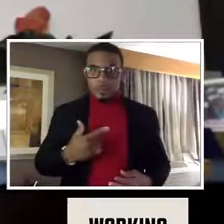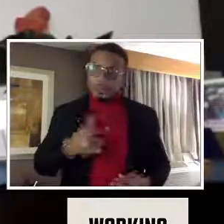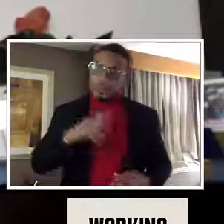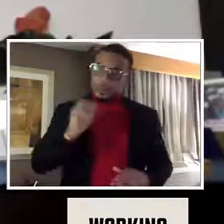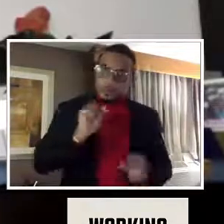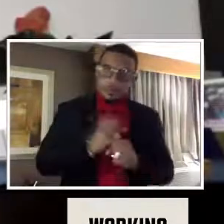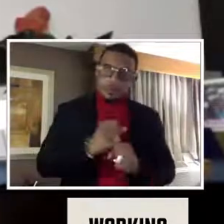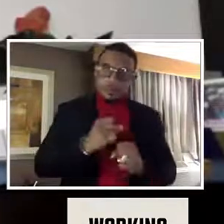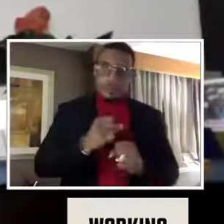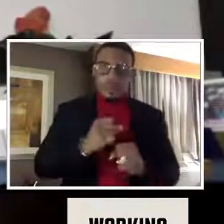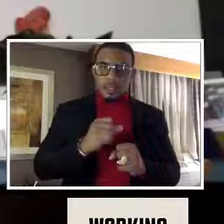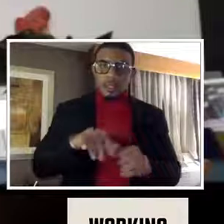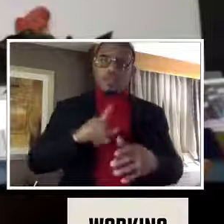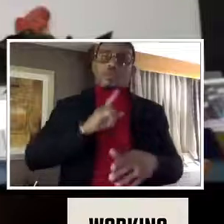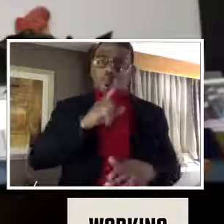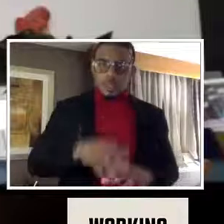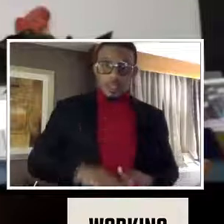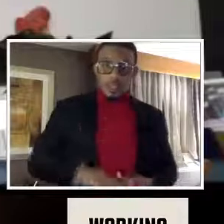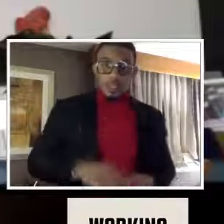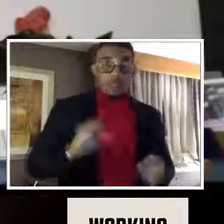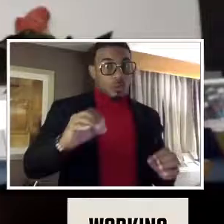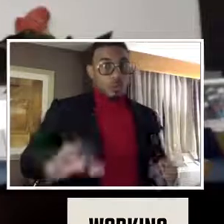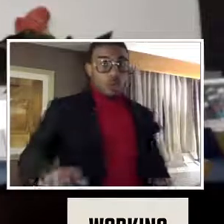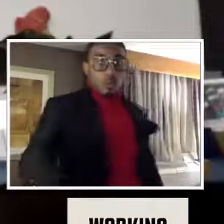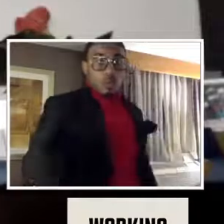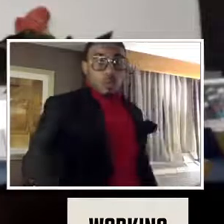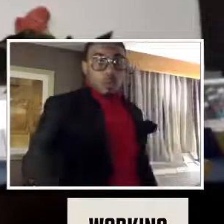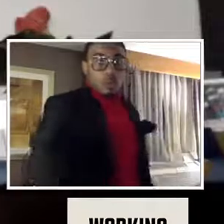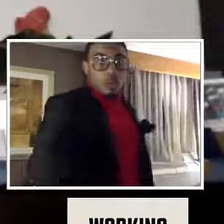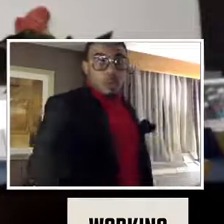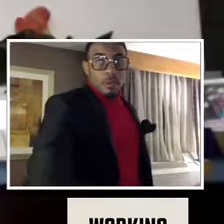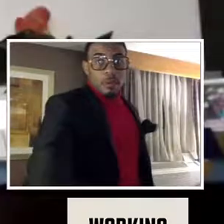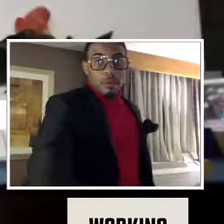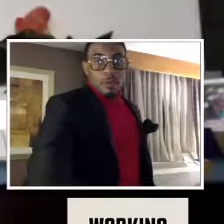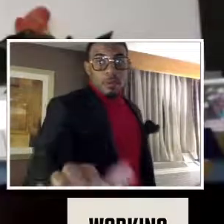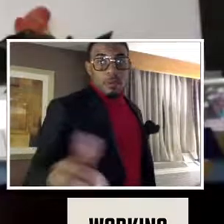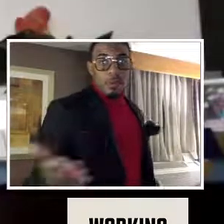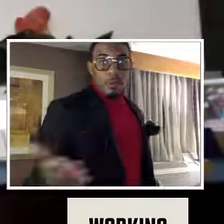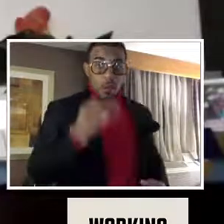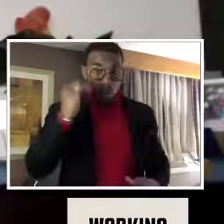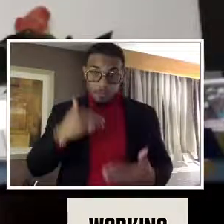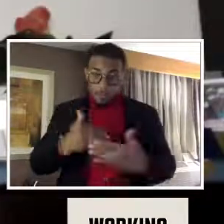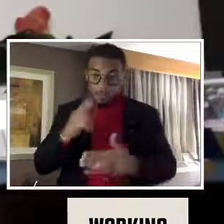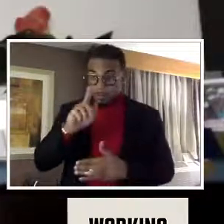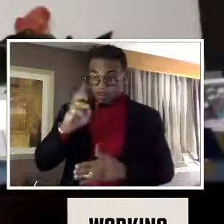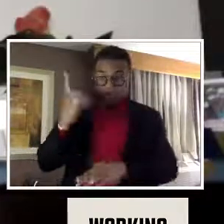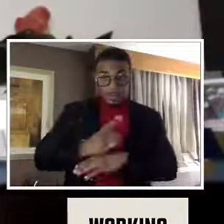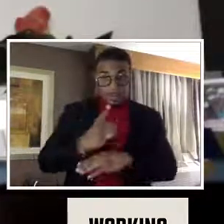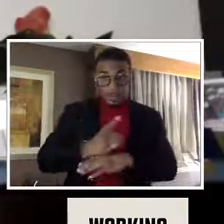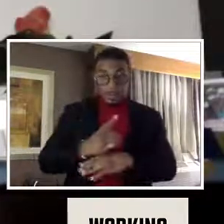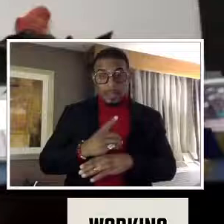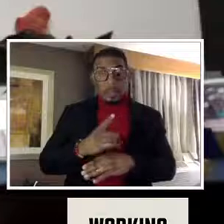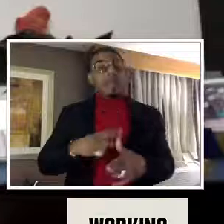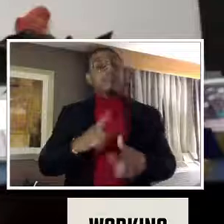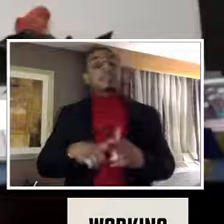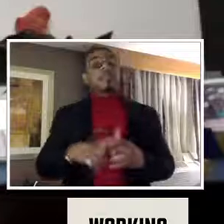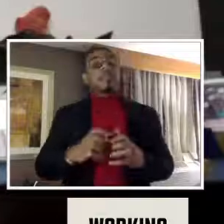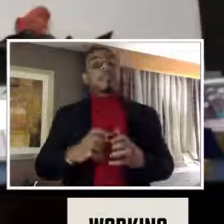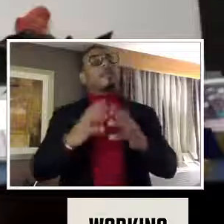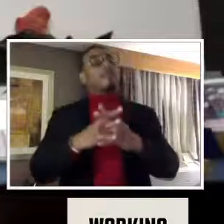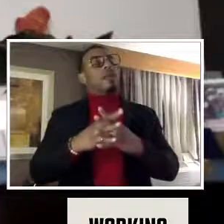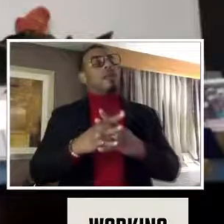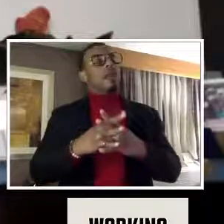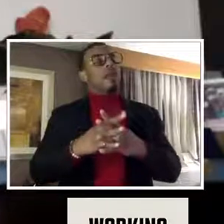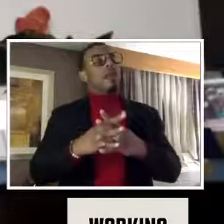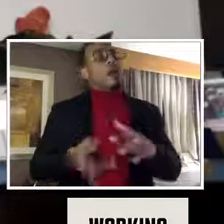we can make this charter real. So we need to bring it home over these next 26 days and then build